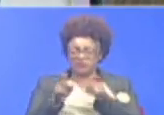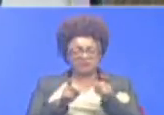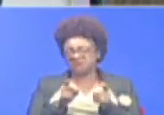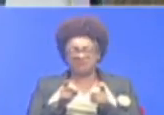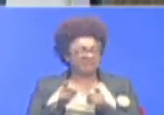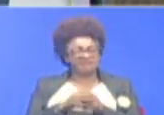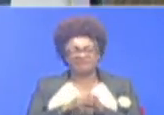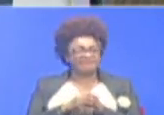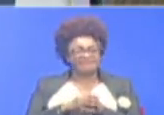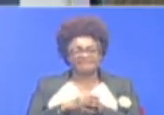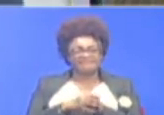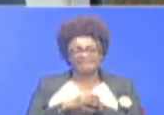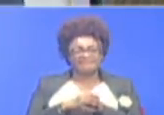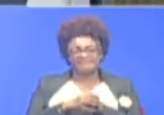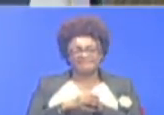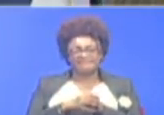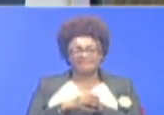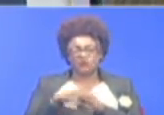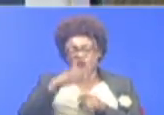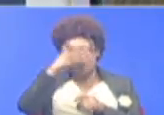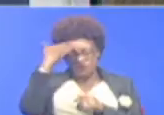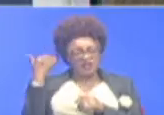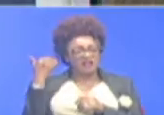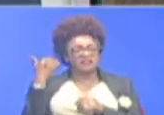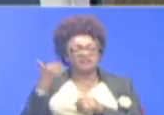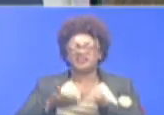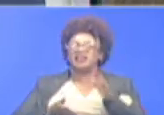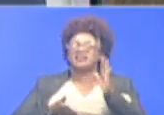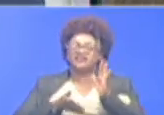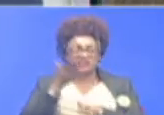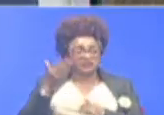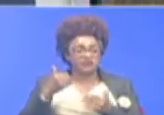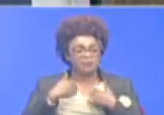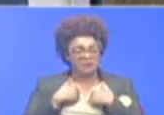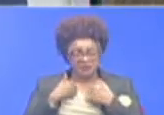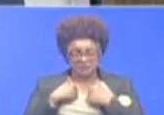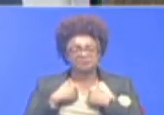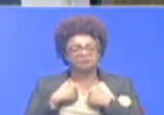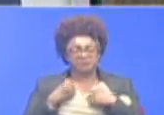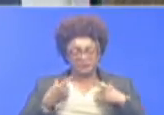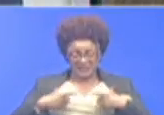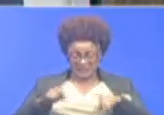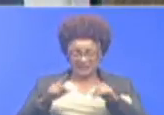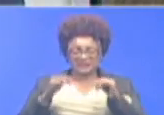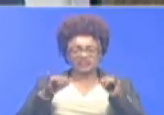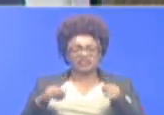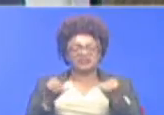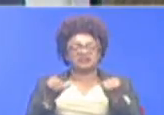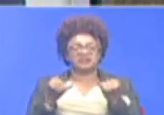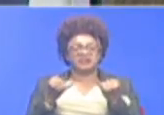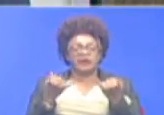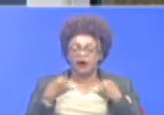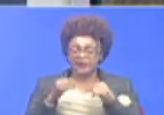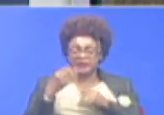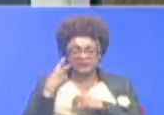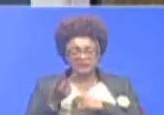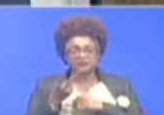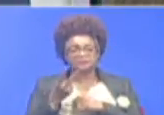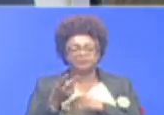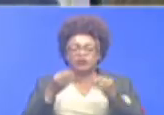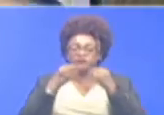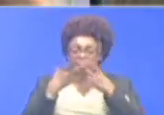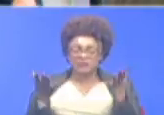depths of our questions. We forget too quickly. So for me is, let's just look at the